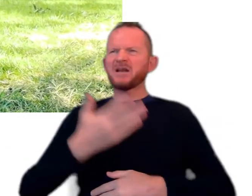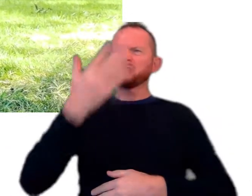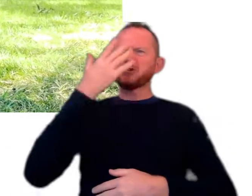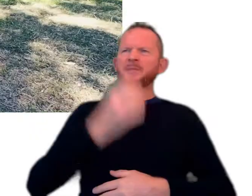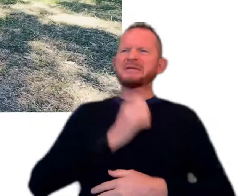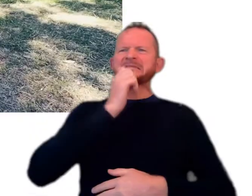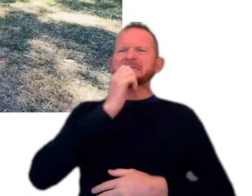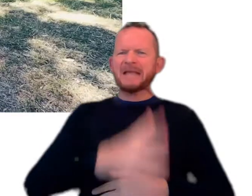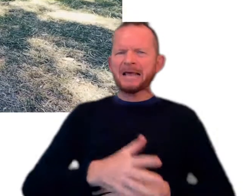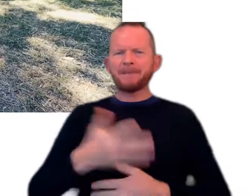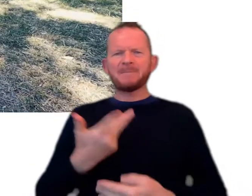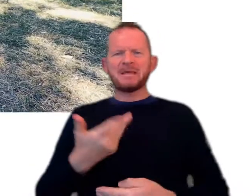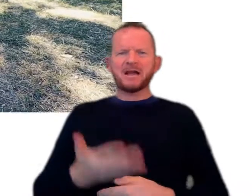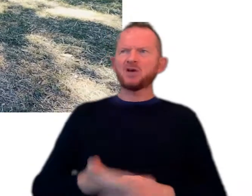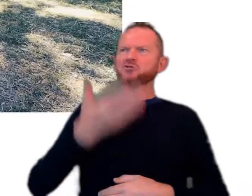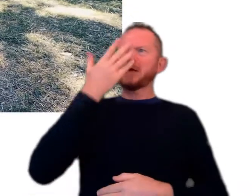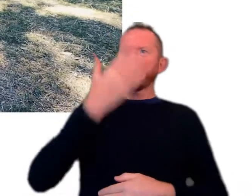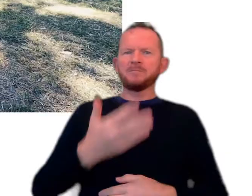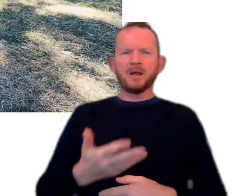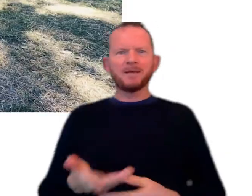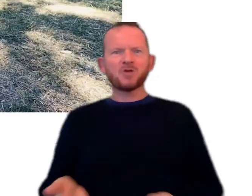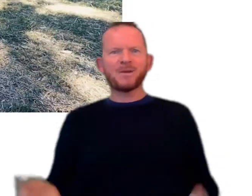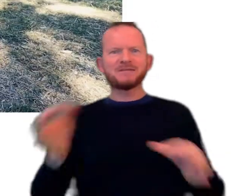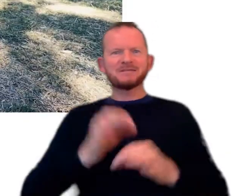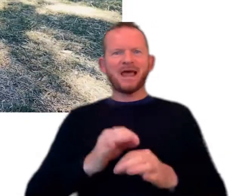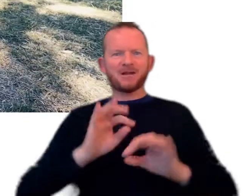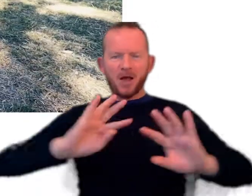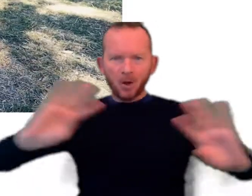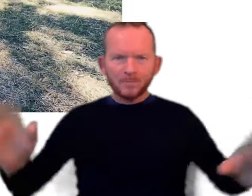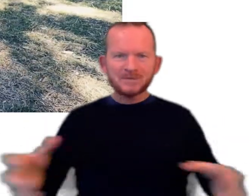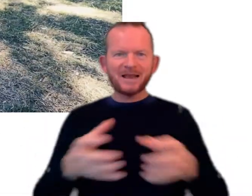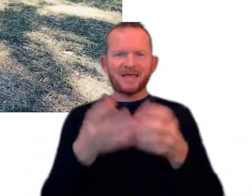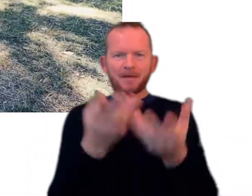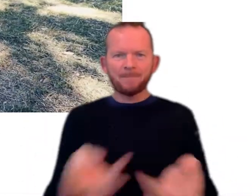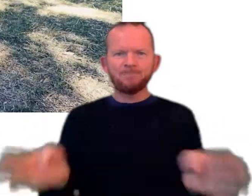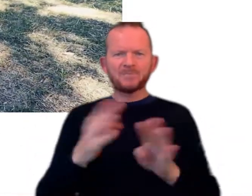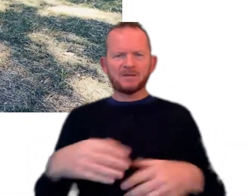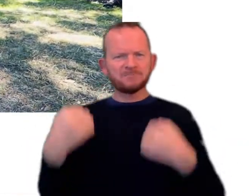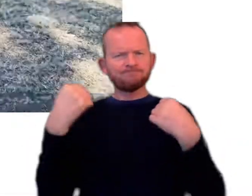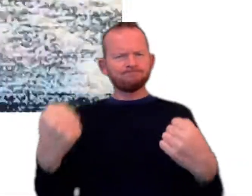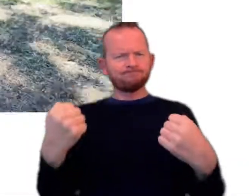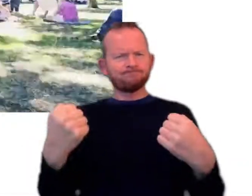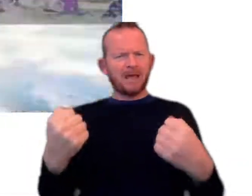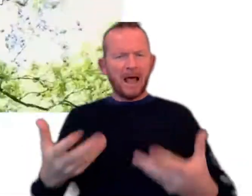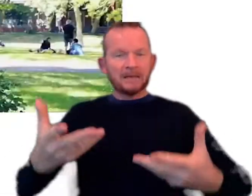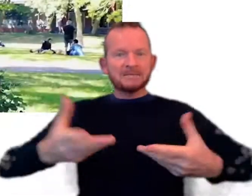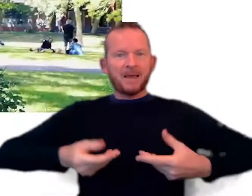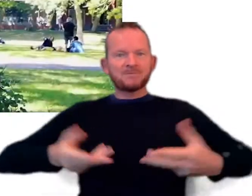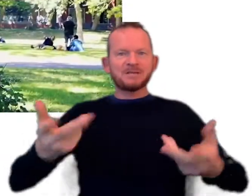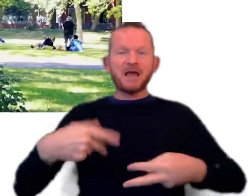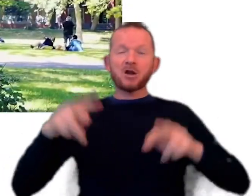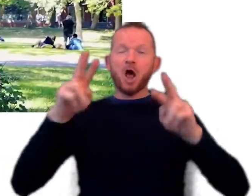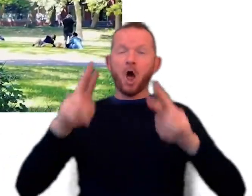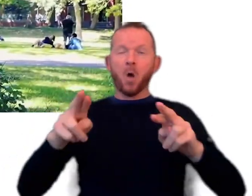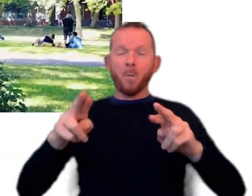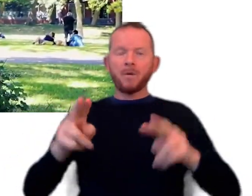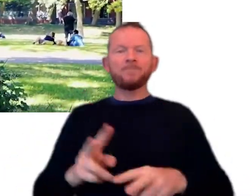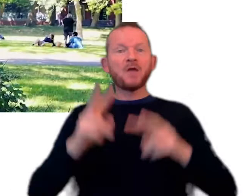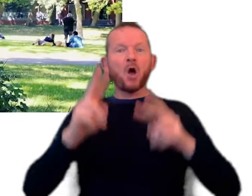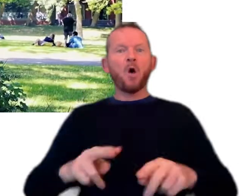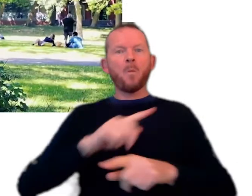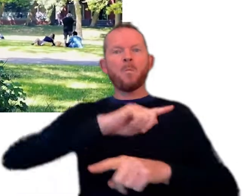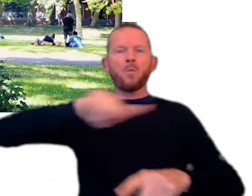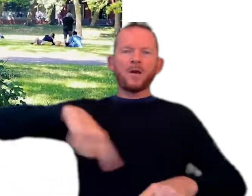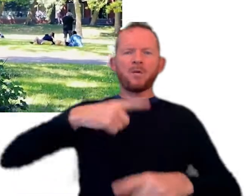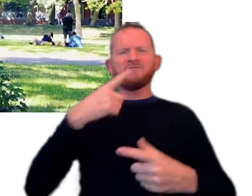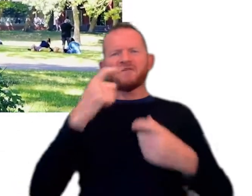ashamed. So instead, we come together in solidarity, in acceptance, and in hope. Hope that we will find strength